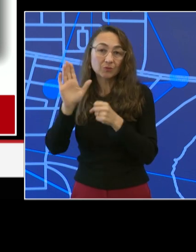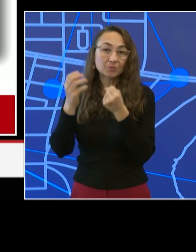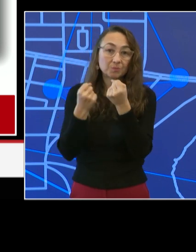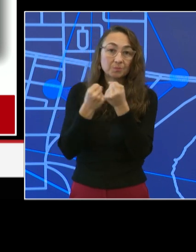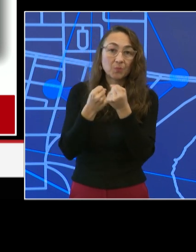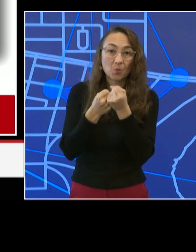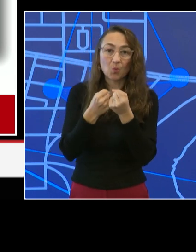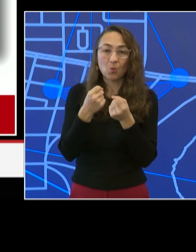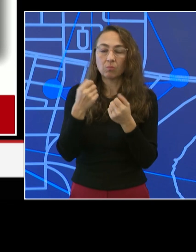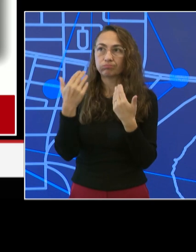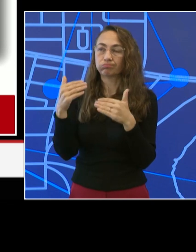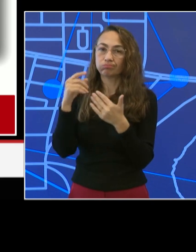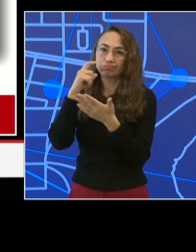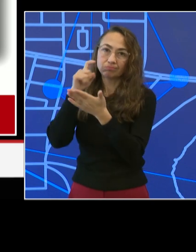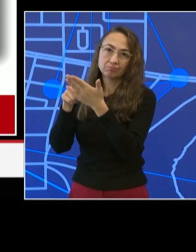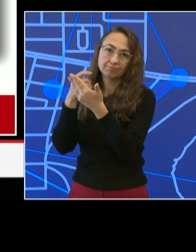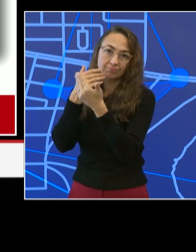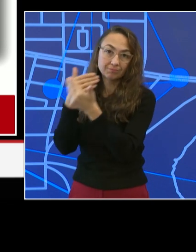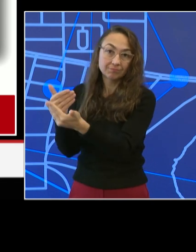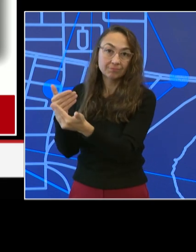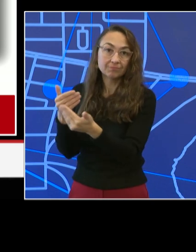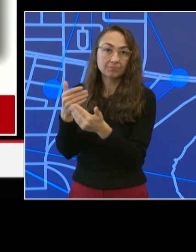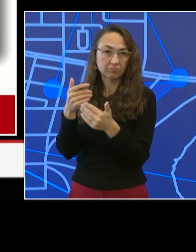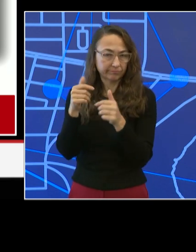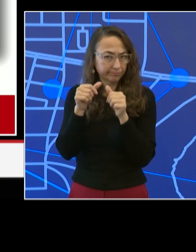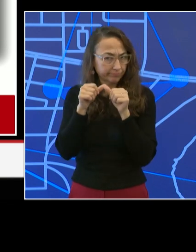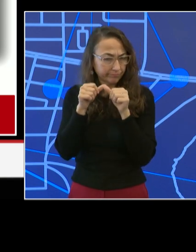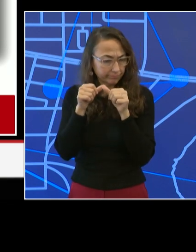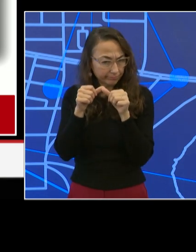to invest and perform critical missions throughout this year.